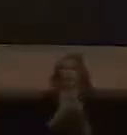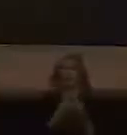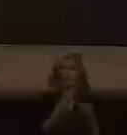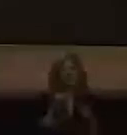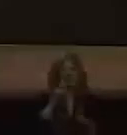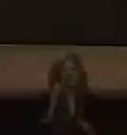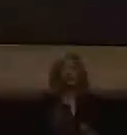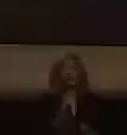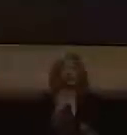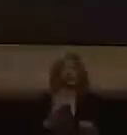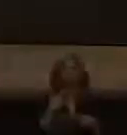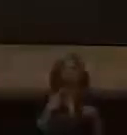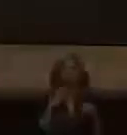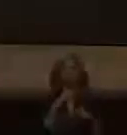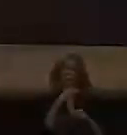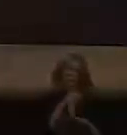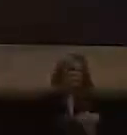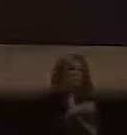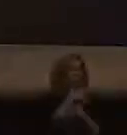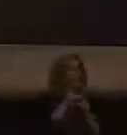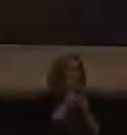and awareness.